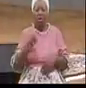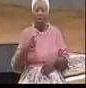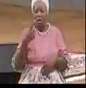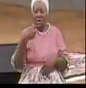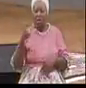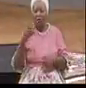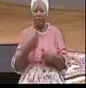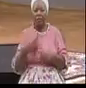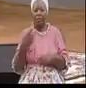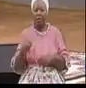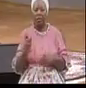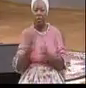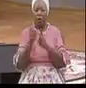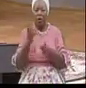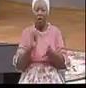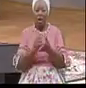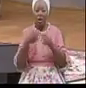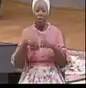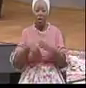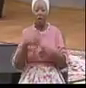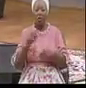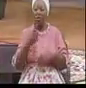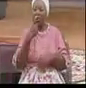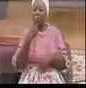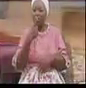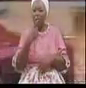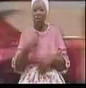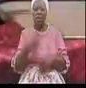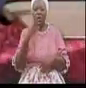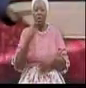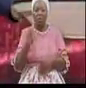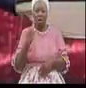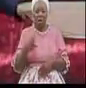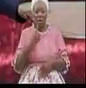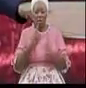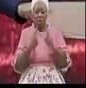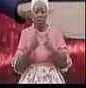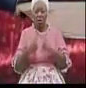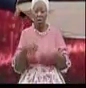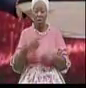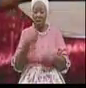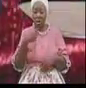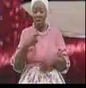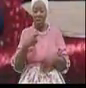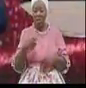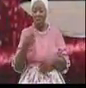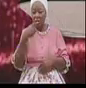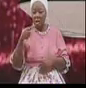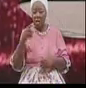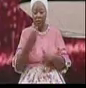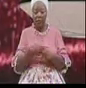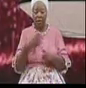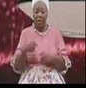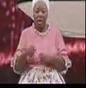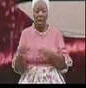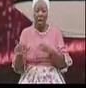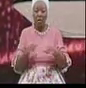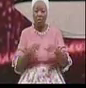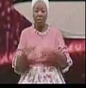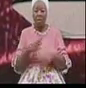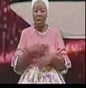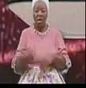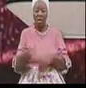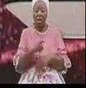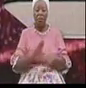from their utterances. You can tell from their actions. You can tell from their